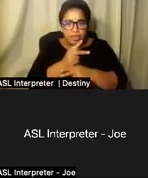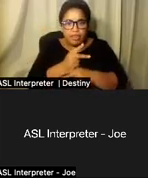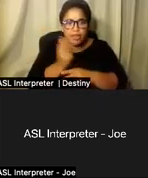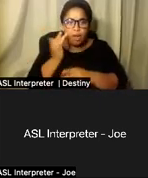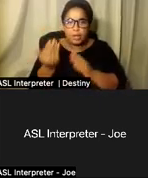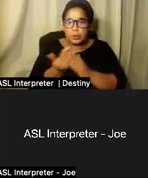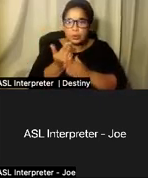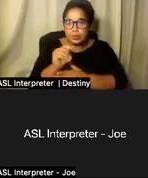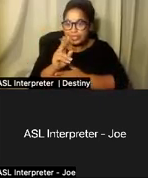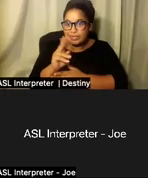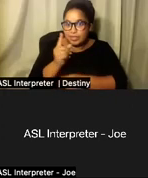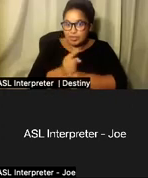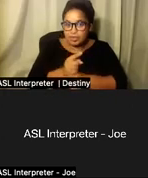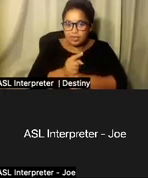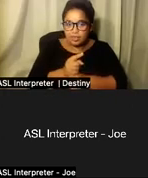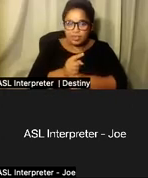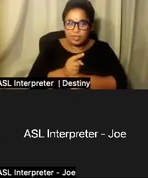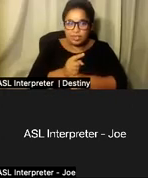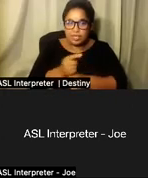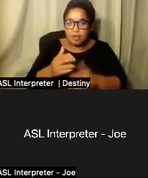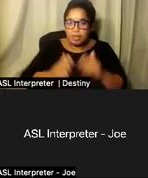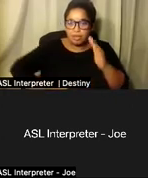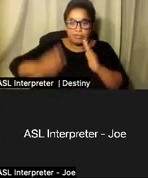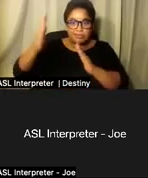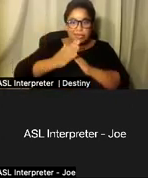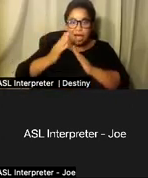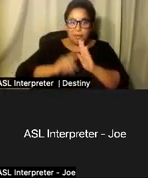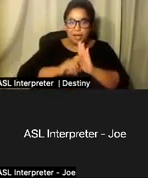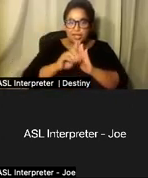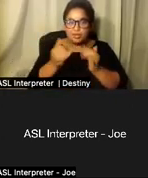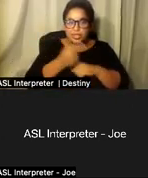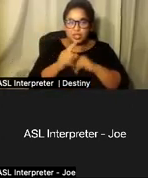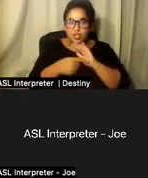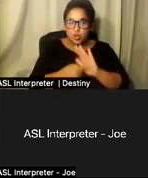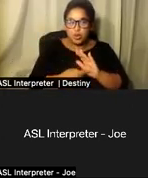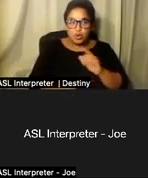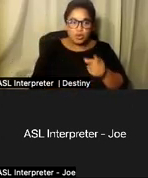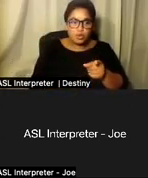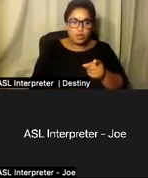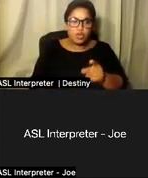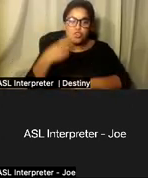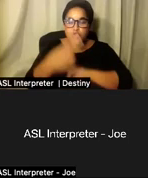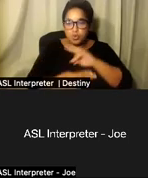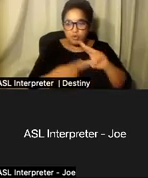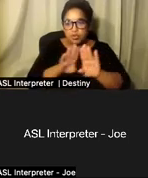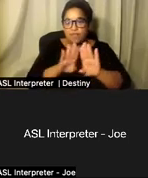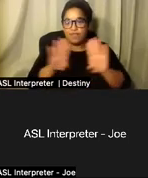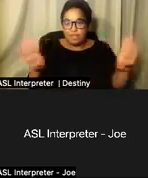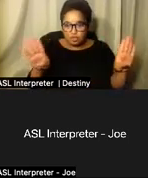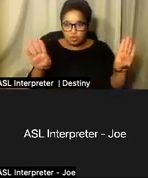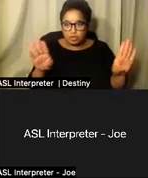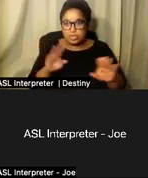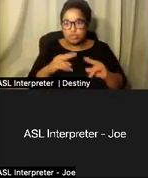TV and it's about the max height. So what we're gonna be showing you guys today is the universal flat screen strap. So this